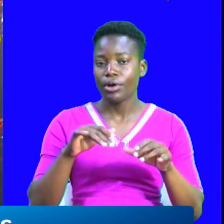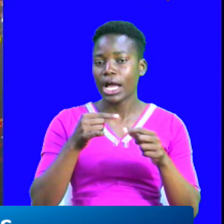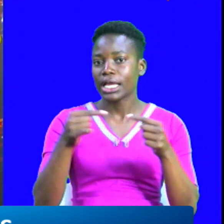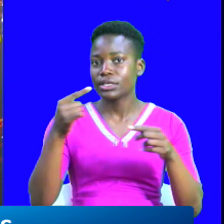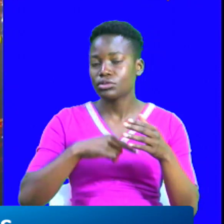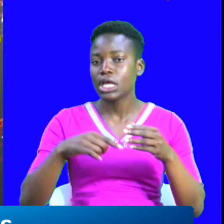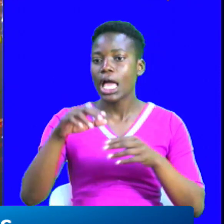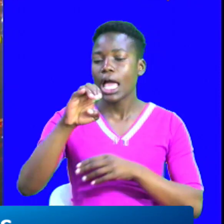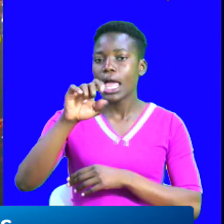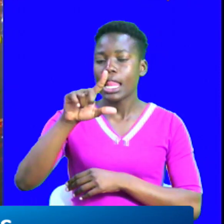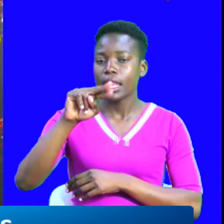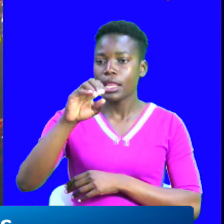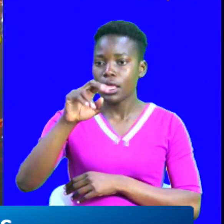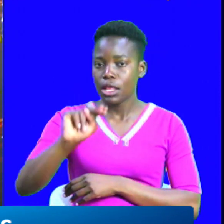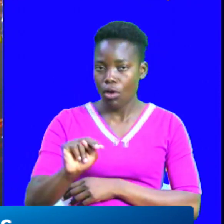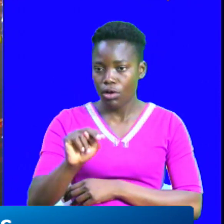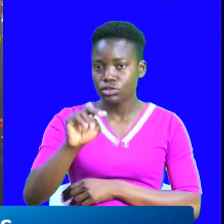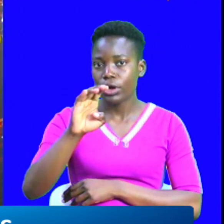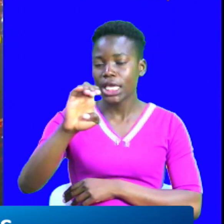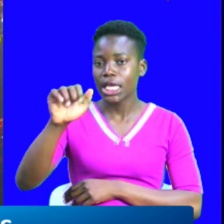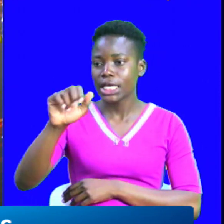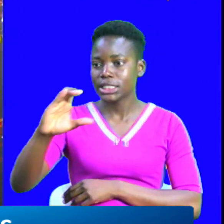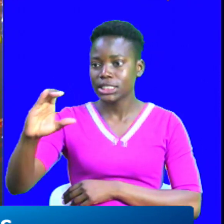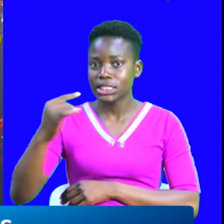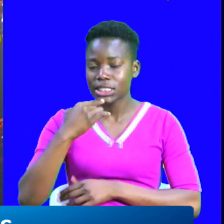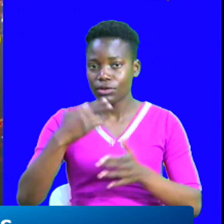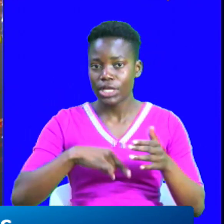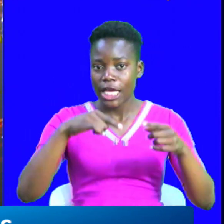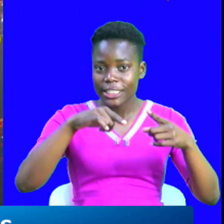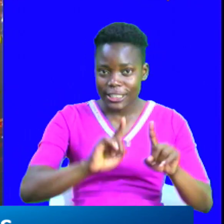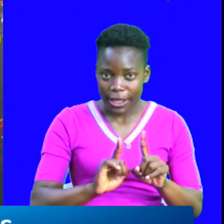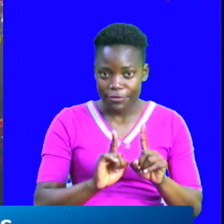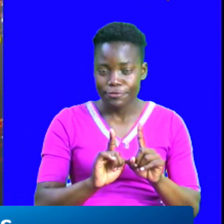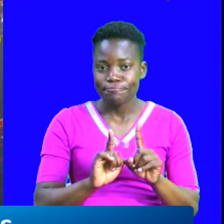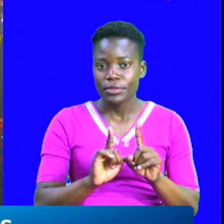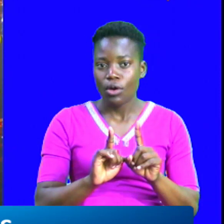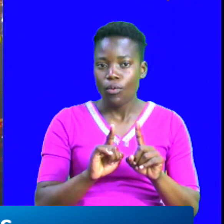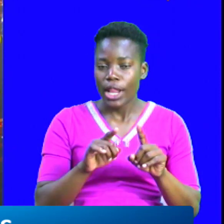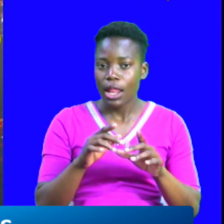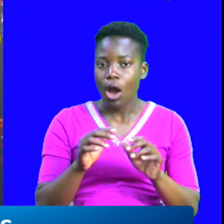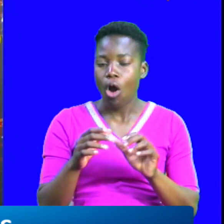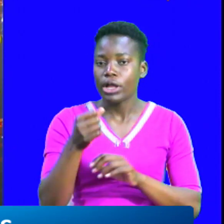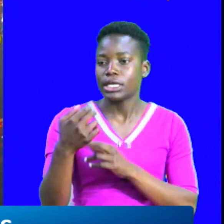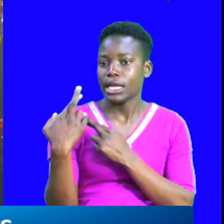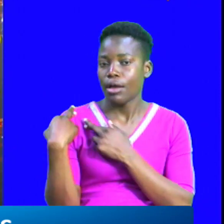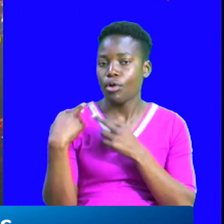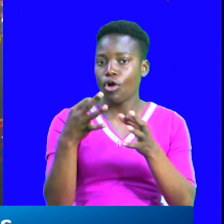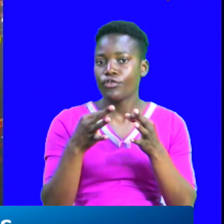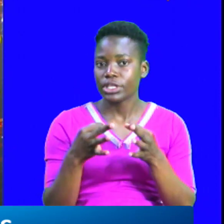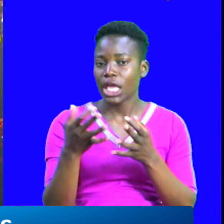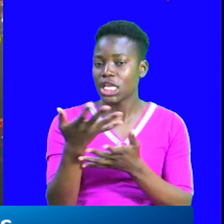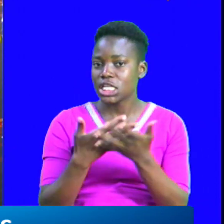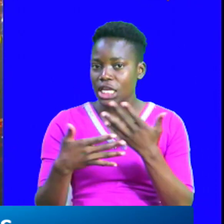graft. Now the Ethics and Anti-Corruption Commission says it will hold personally liable accounting officers indulging